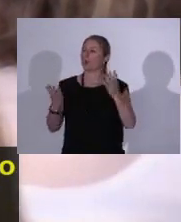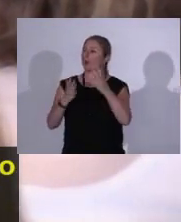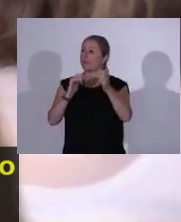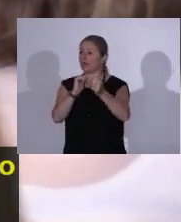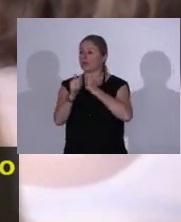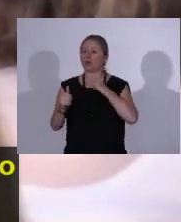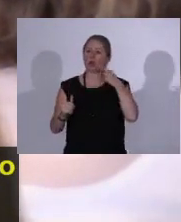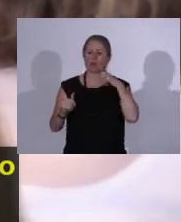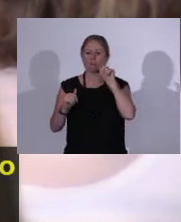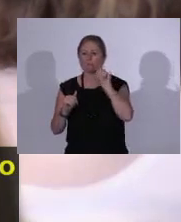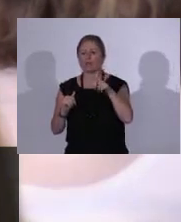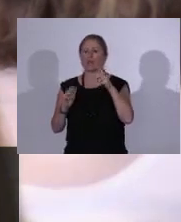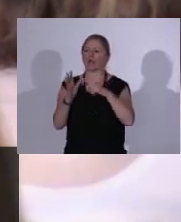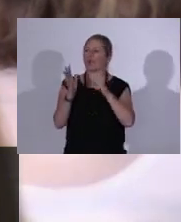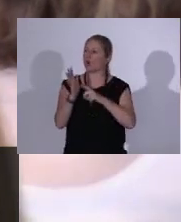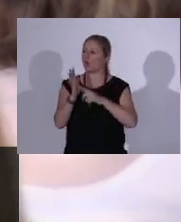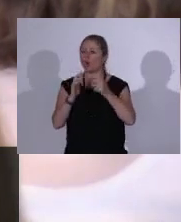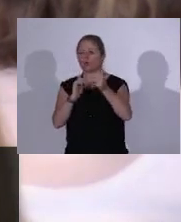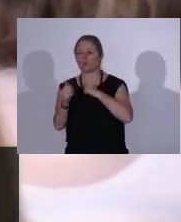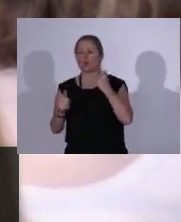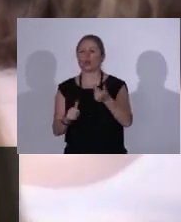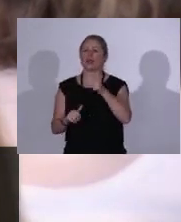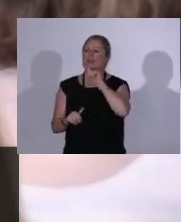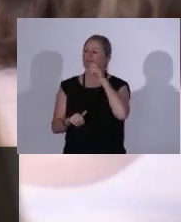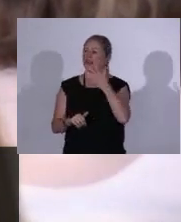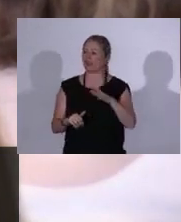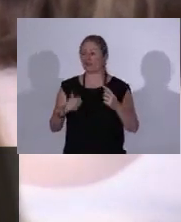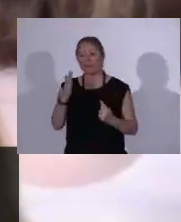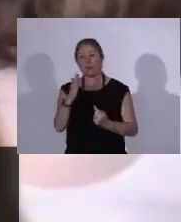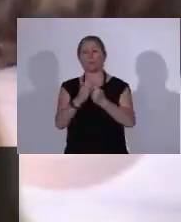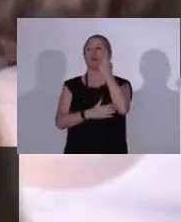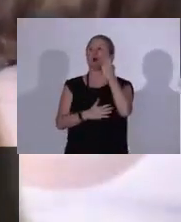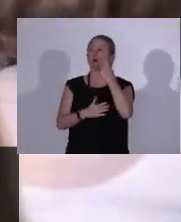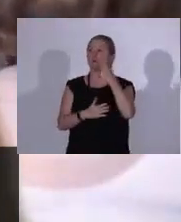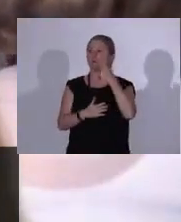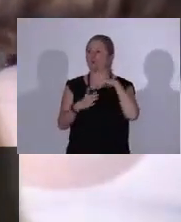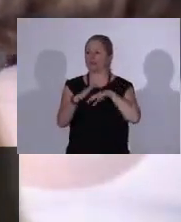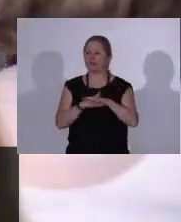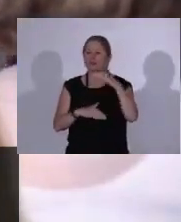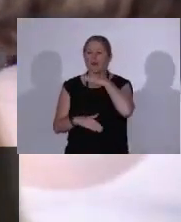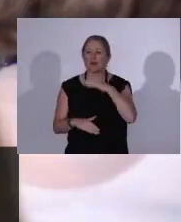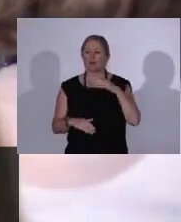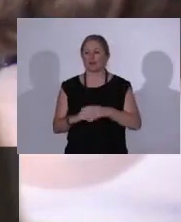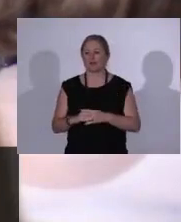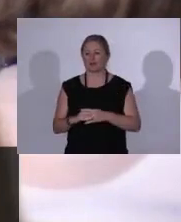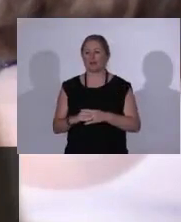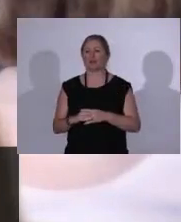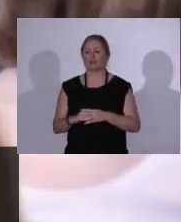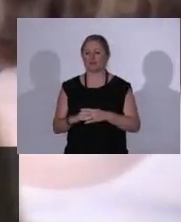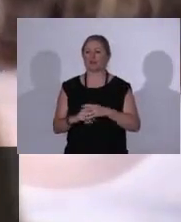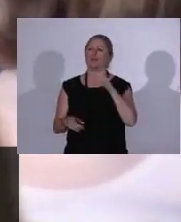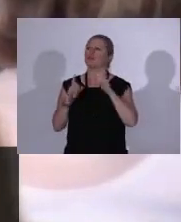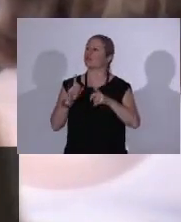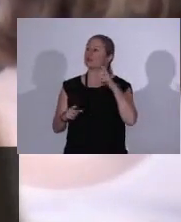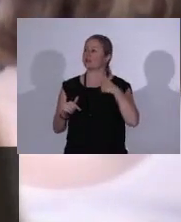sports, you've already got 750 that pop up just in NML, which is fantastic. Filtering though. So oftentimes people want to